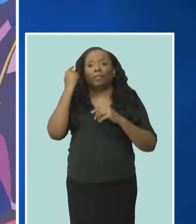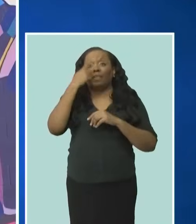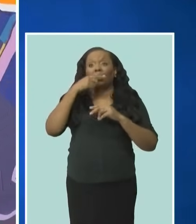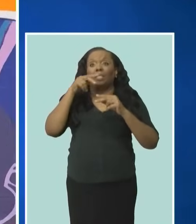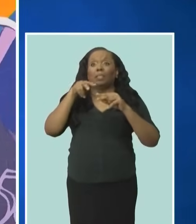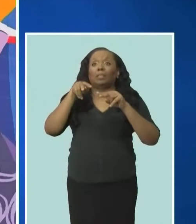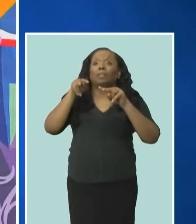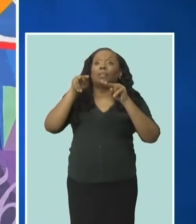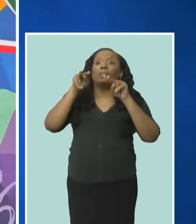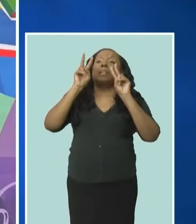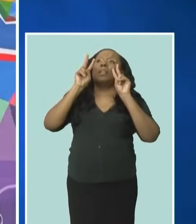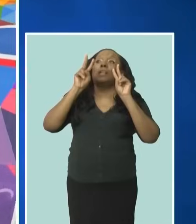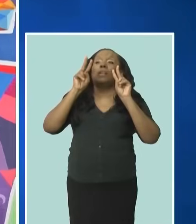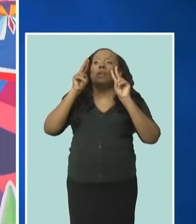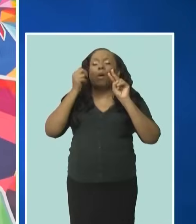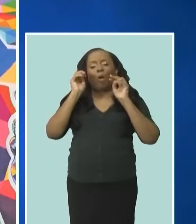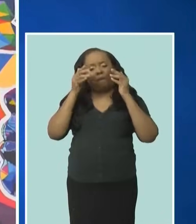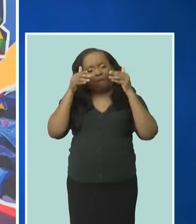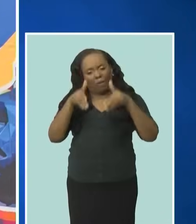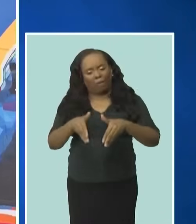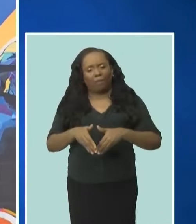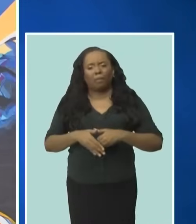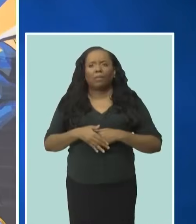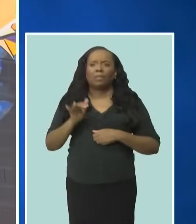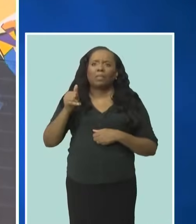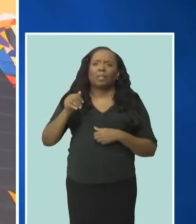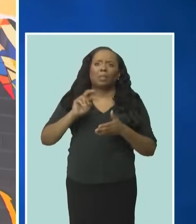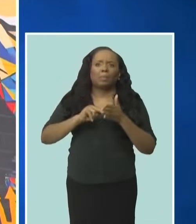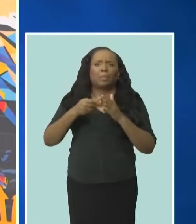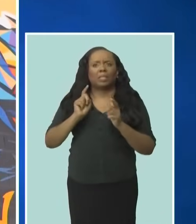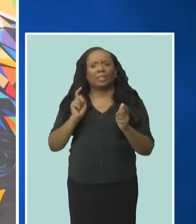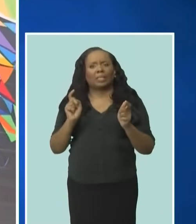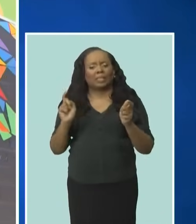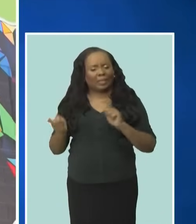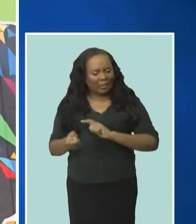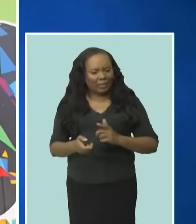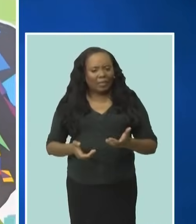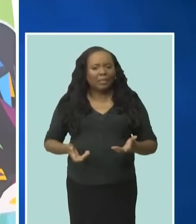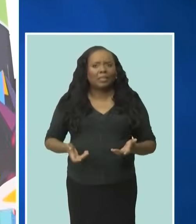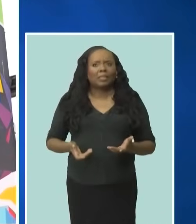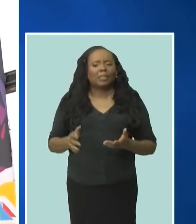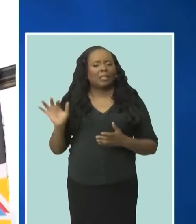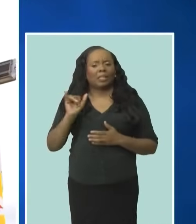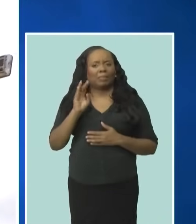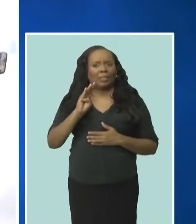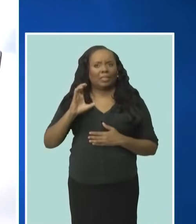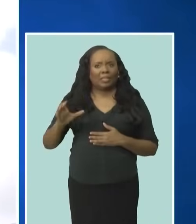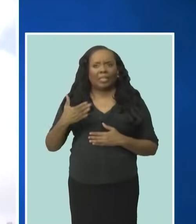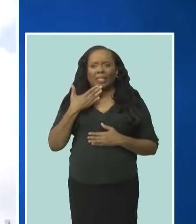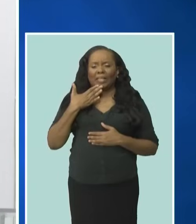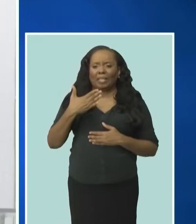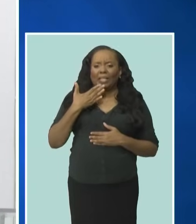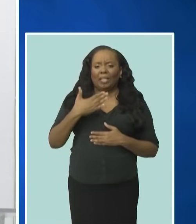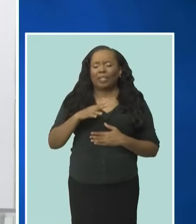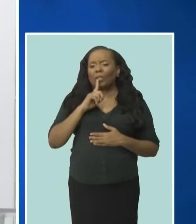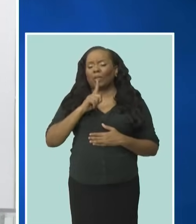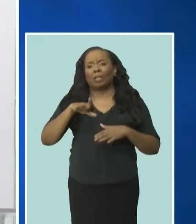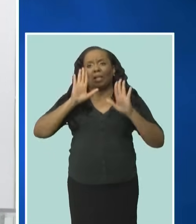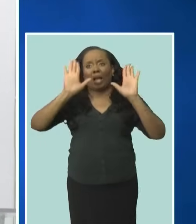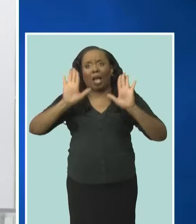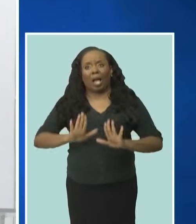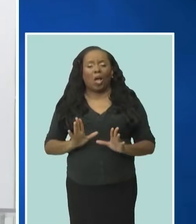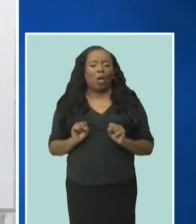an evolution and a metamorphosis of change and development that we all do here at the school. So thank you for the amazing opportunity